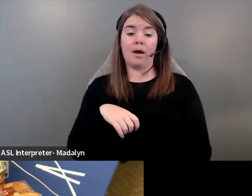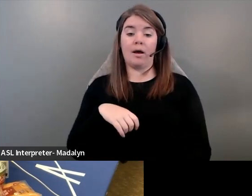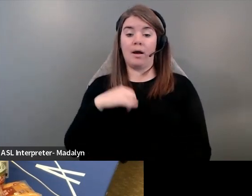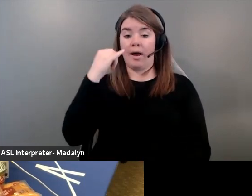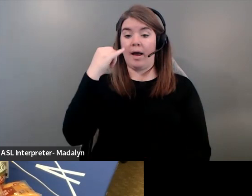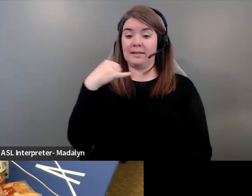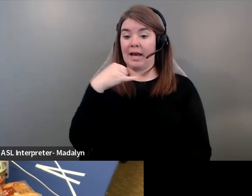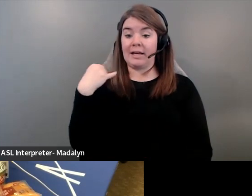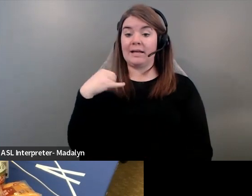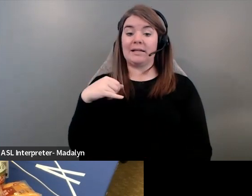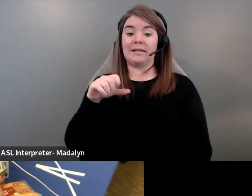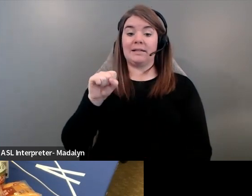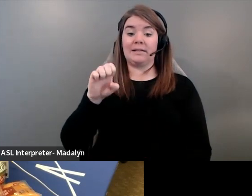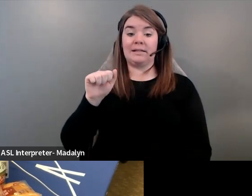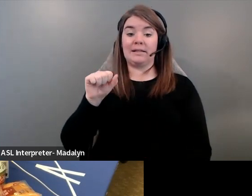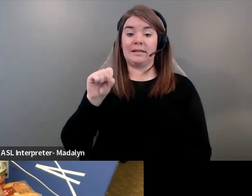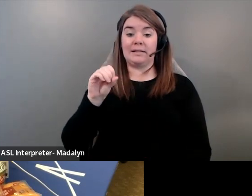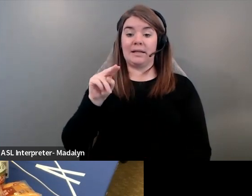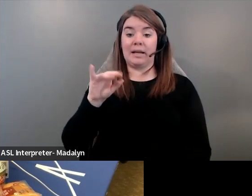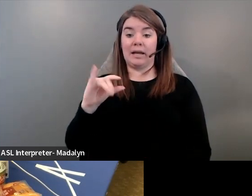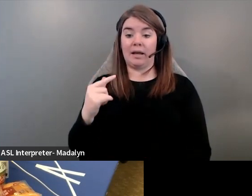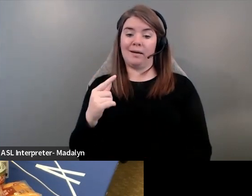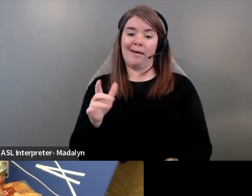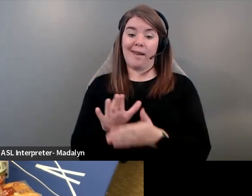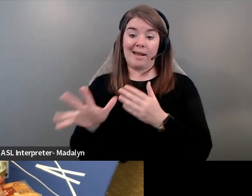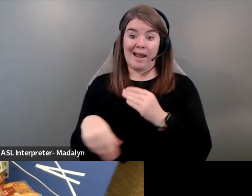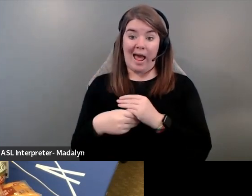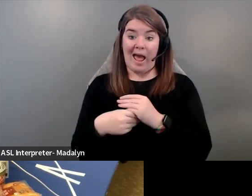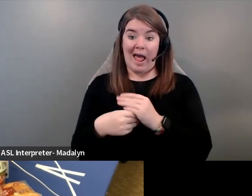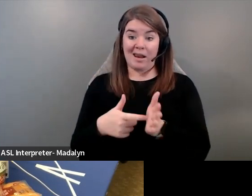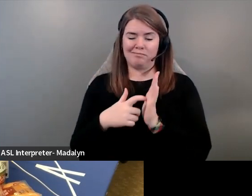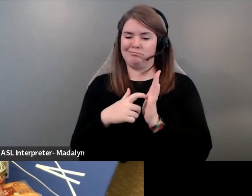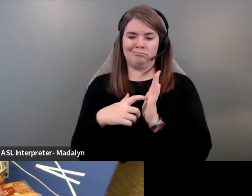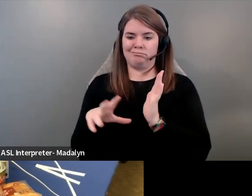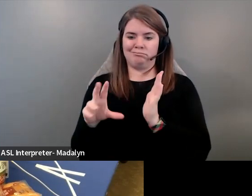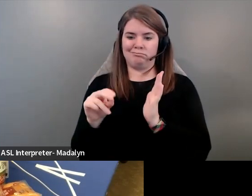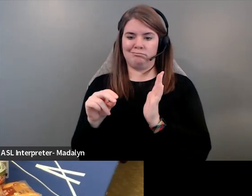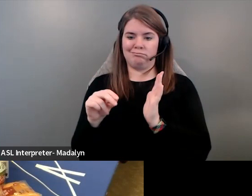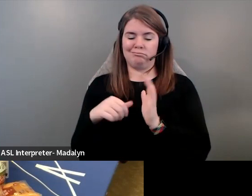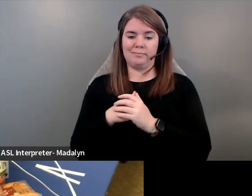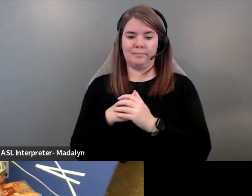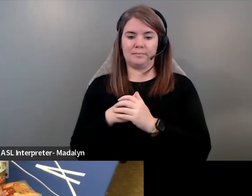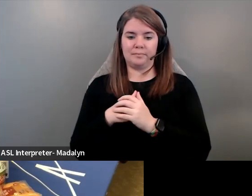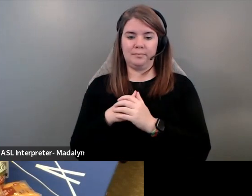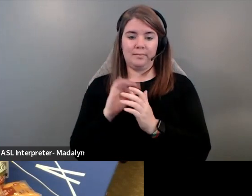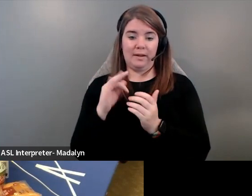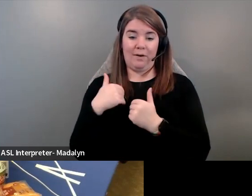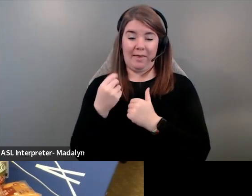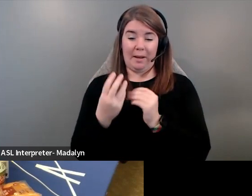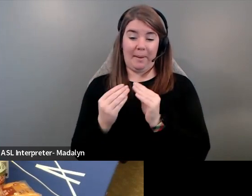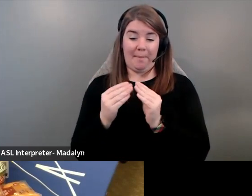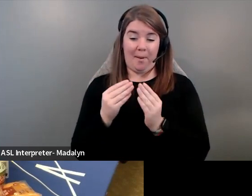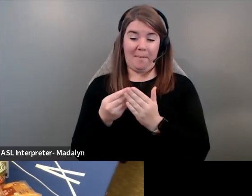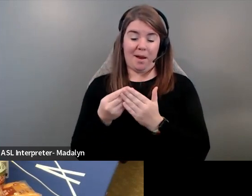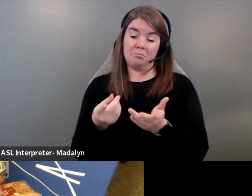dressing, and ketchup and mustard. Those are nice ads. Don't need them. There's a lot of flavor in all of this food, but if you've got a little more money in your budget,